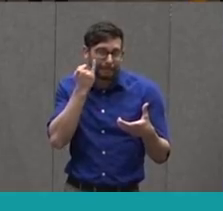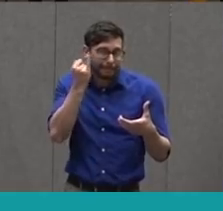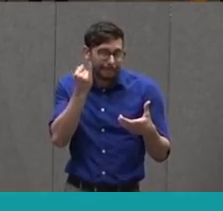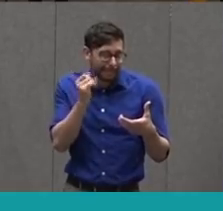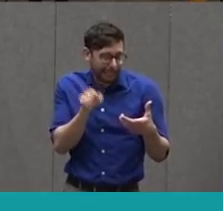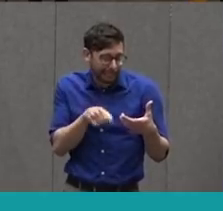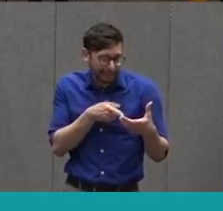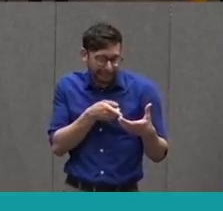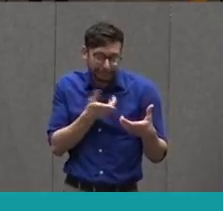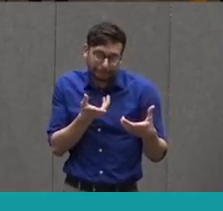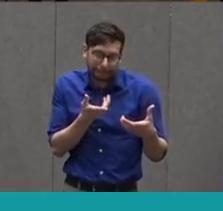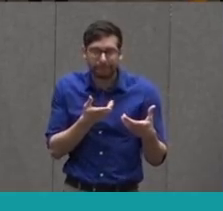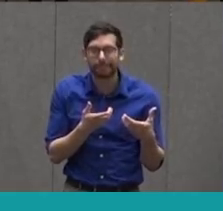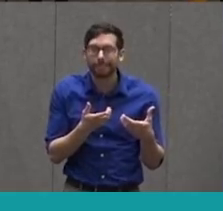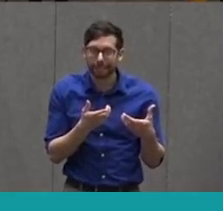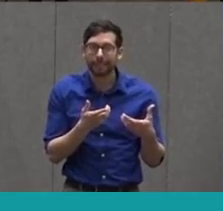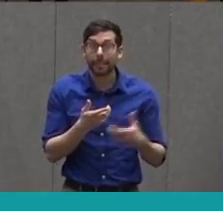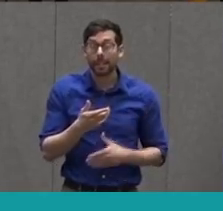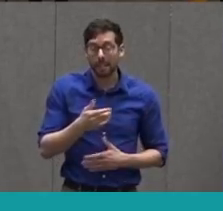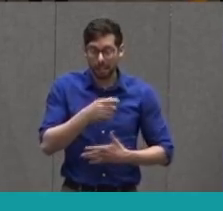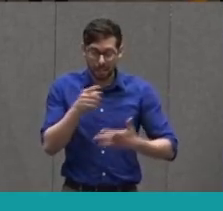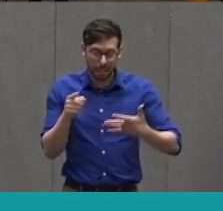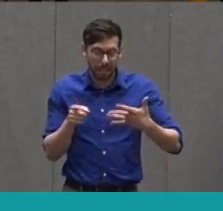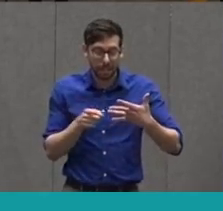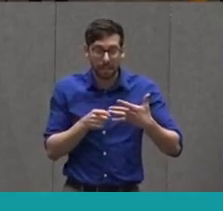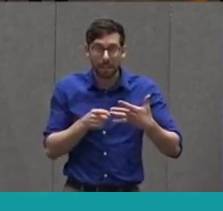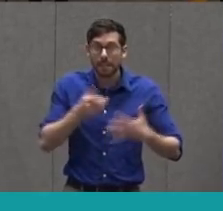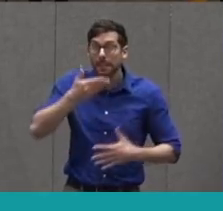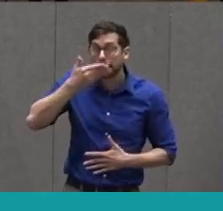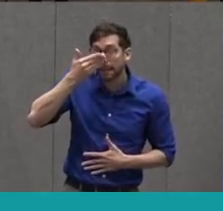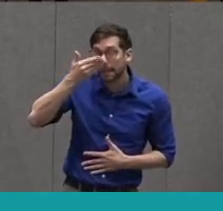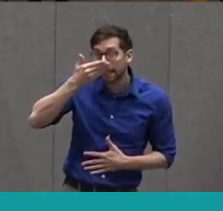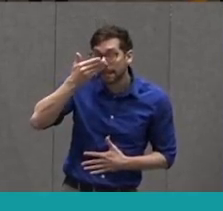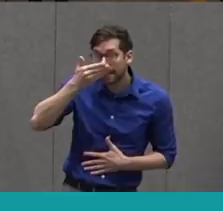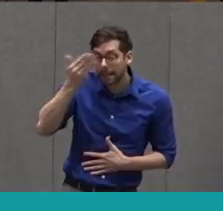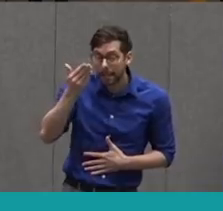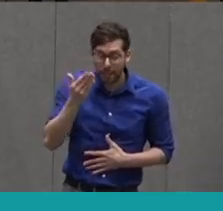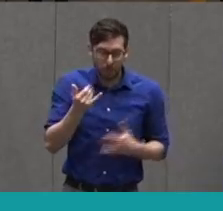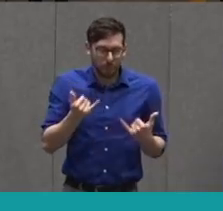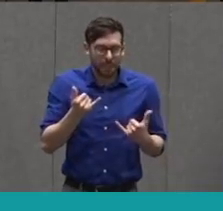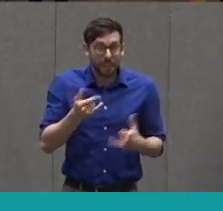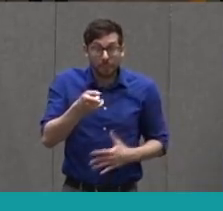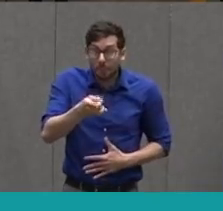We can also smell. Is there anything you smell around you right now?